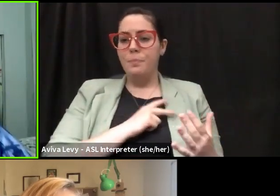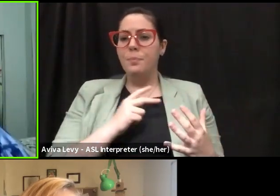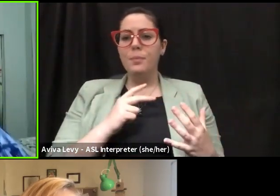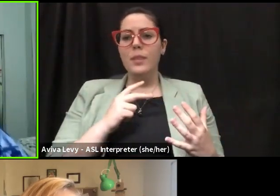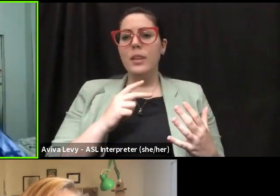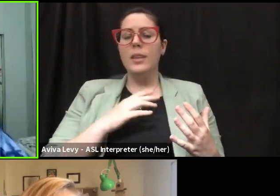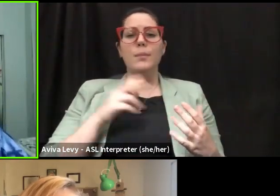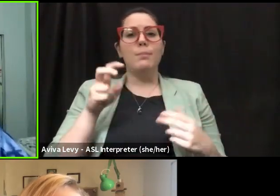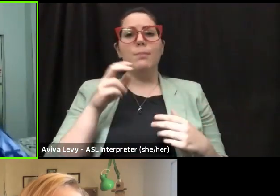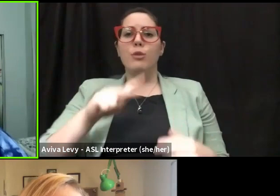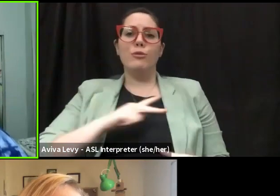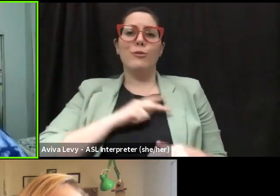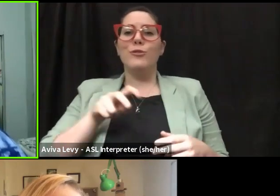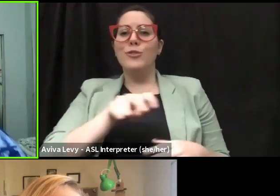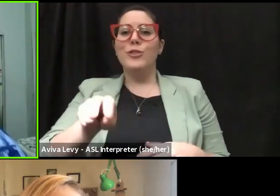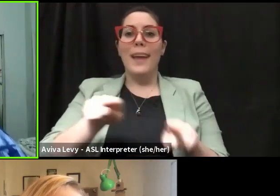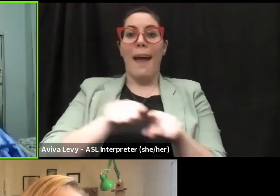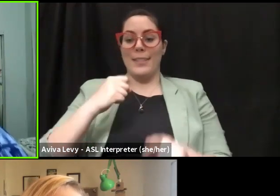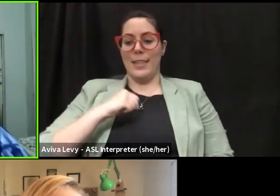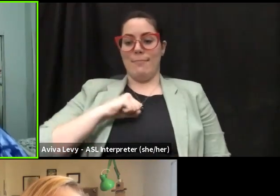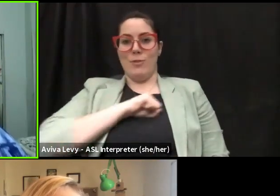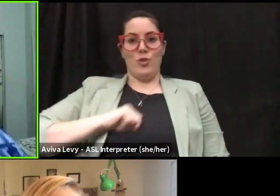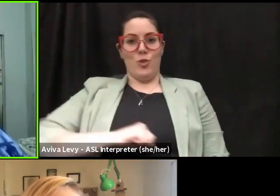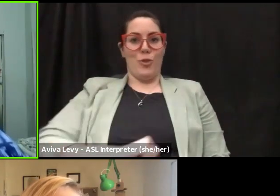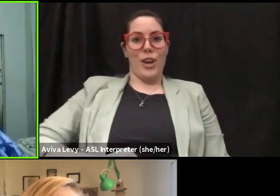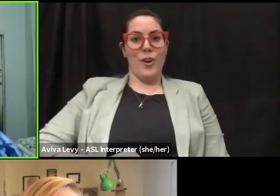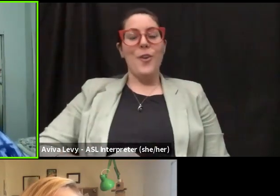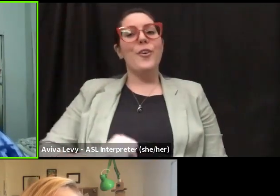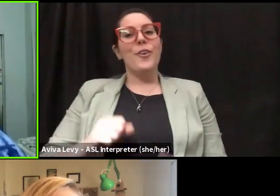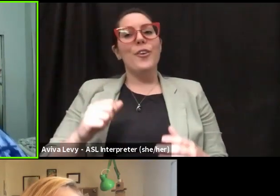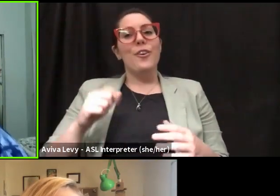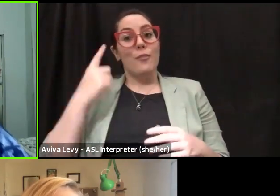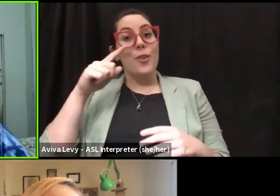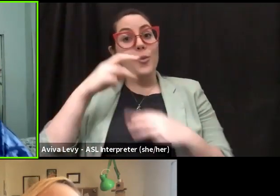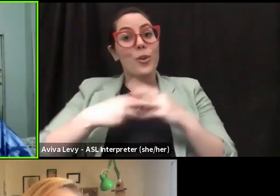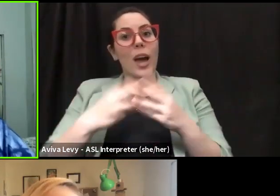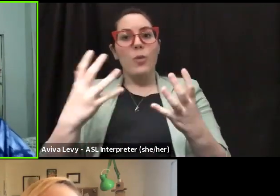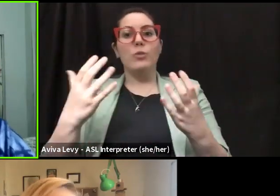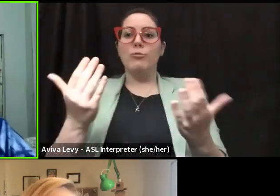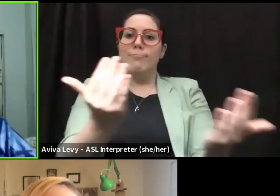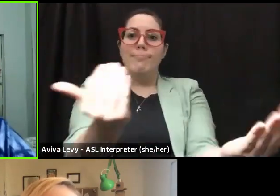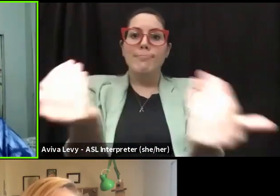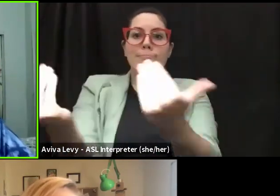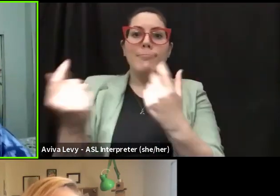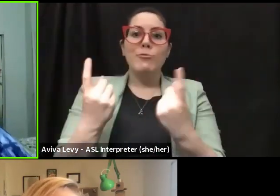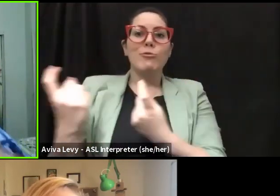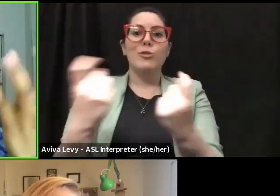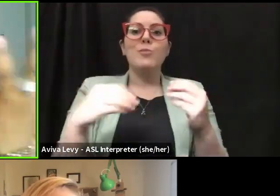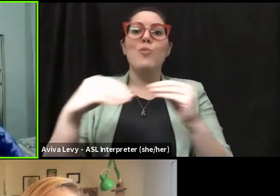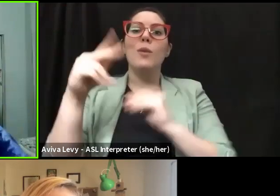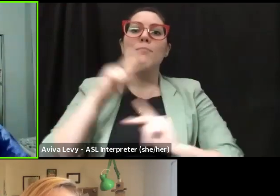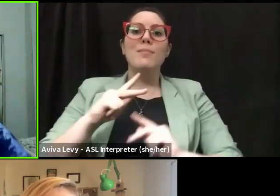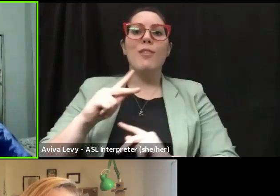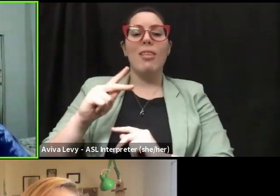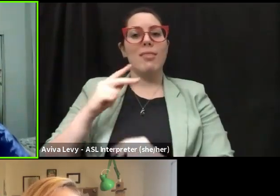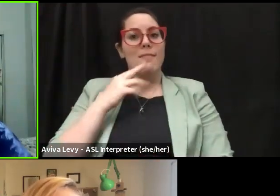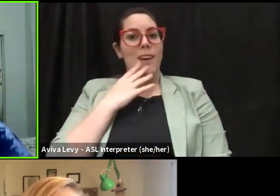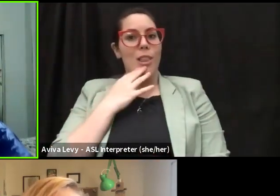a superhero in this field is to bring more people of color into the leadership of the field, and not only